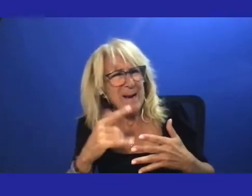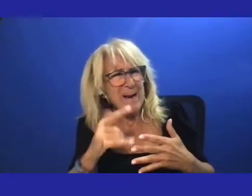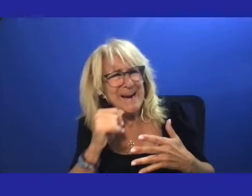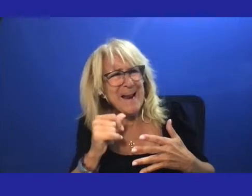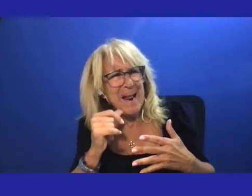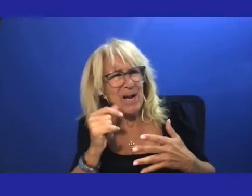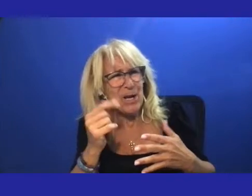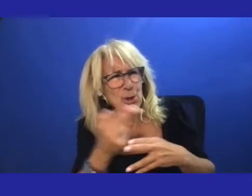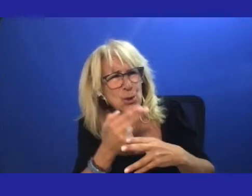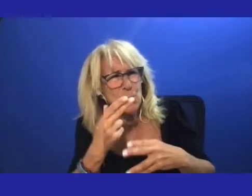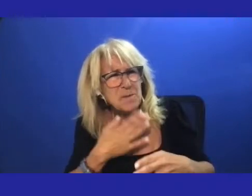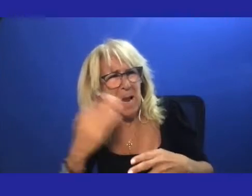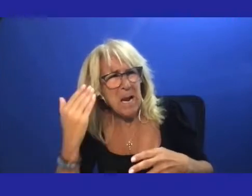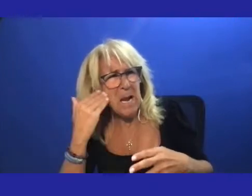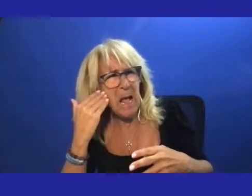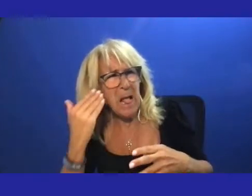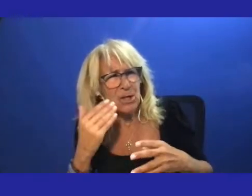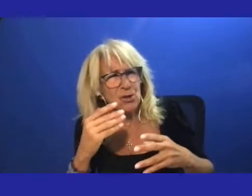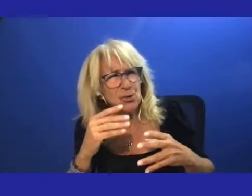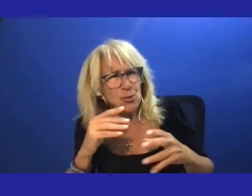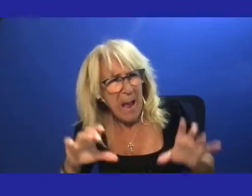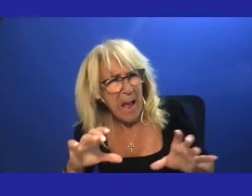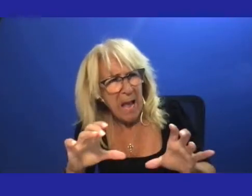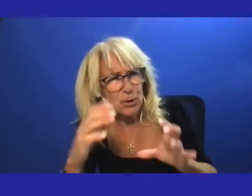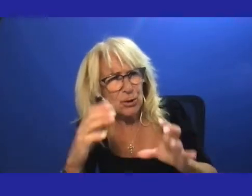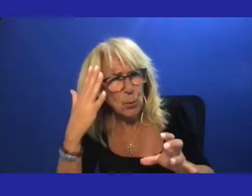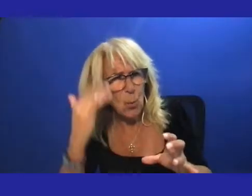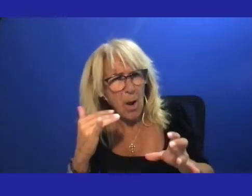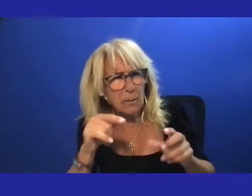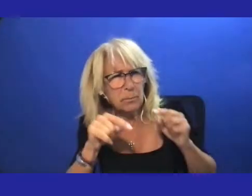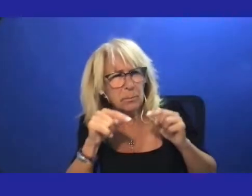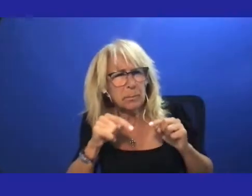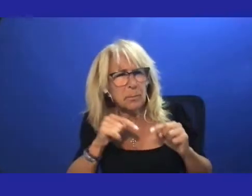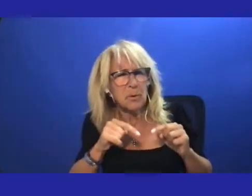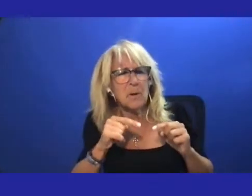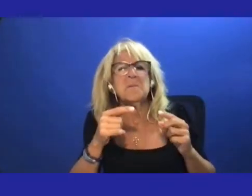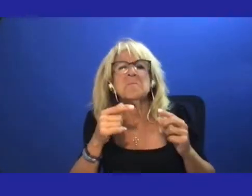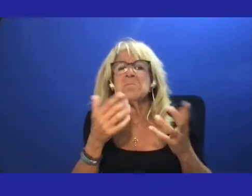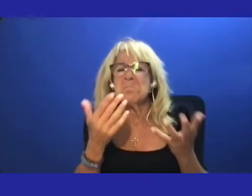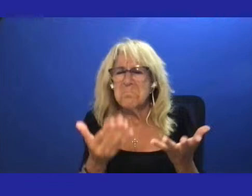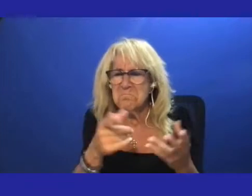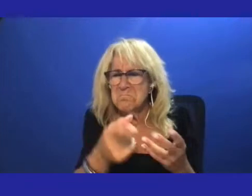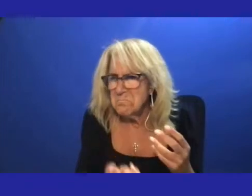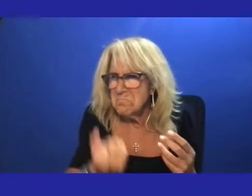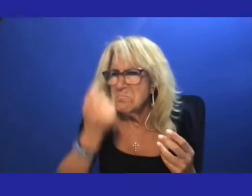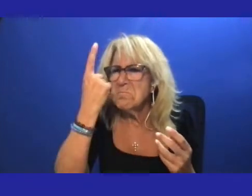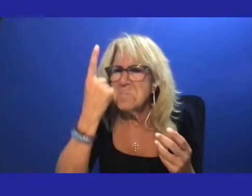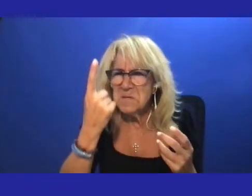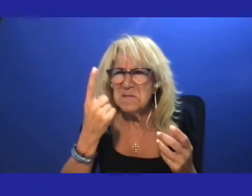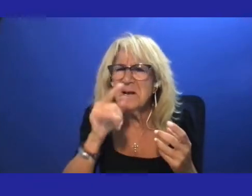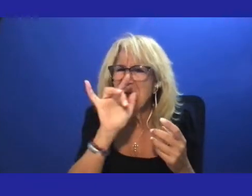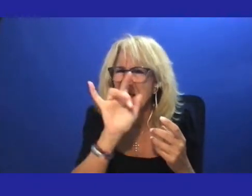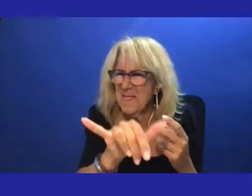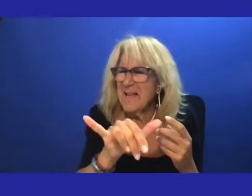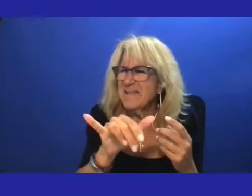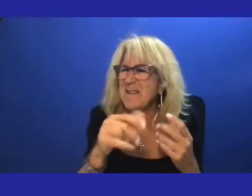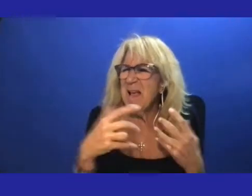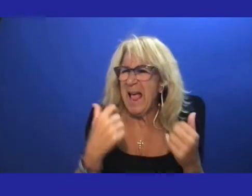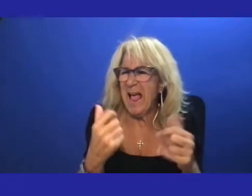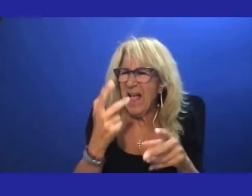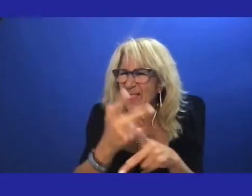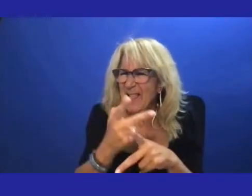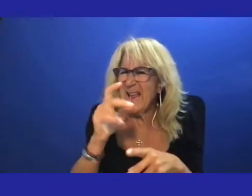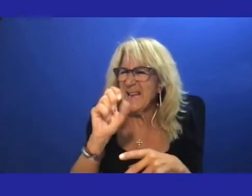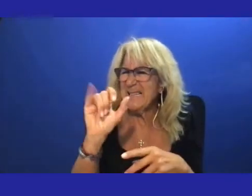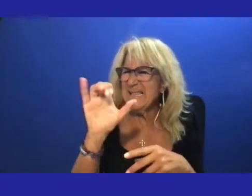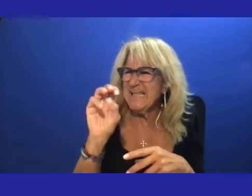forward to actual action? And so now that you have a little better understanding of what is healthcare simulation, I want to take the chance